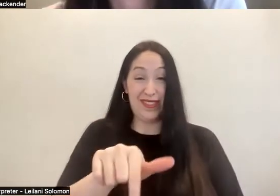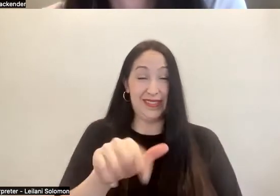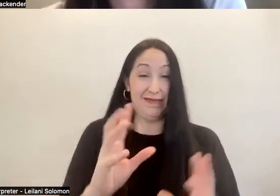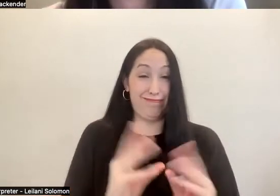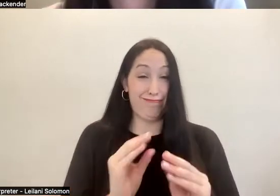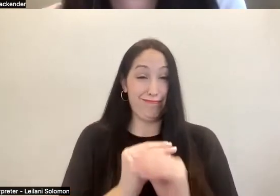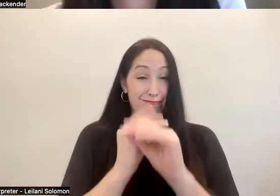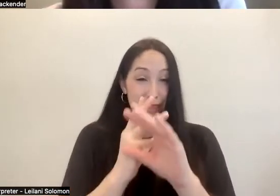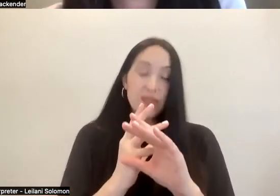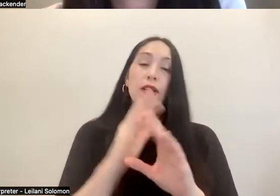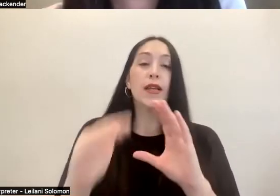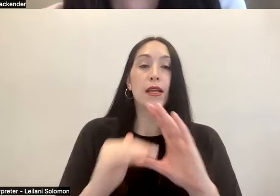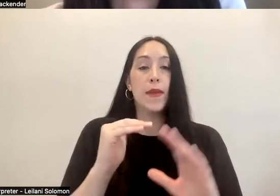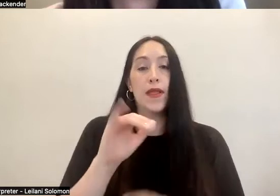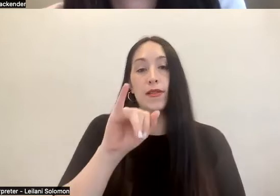at